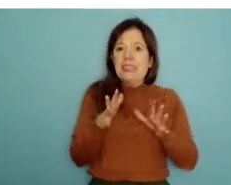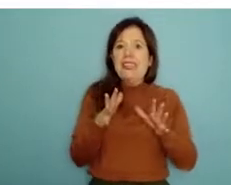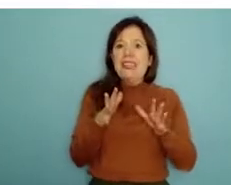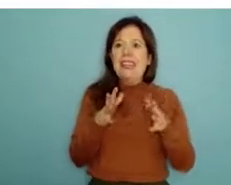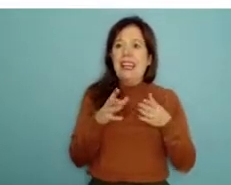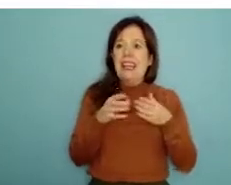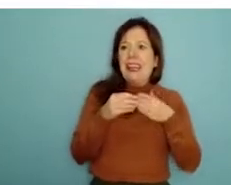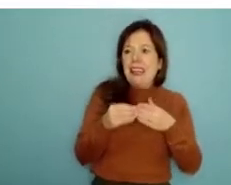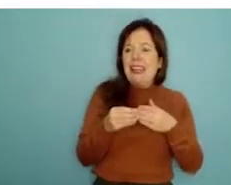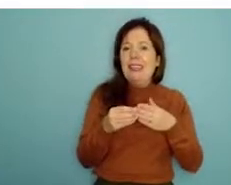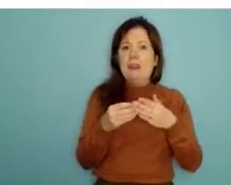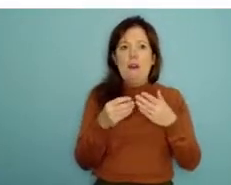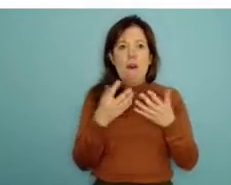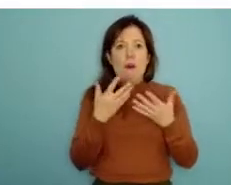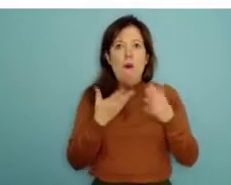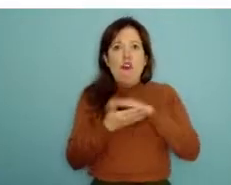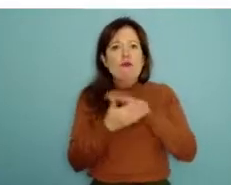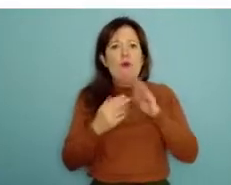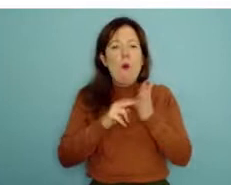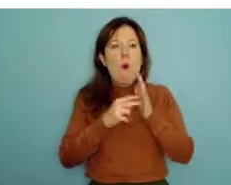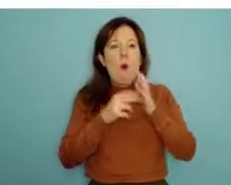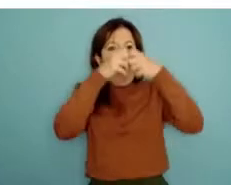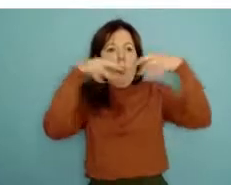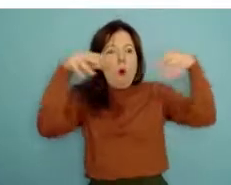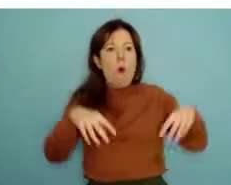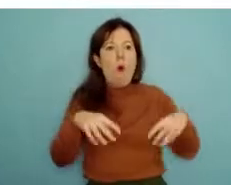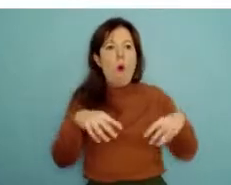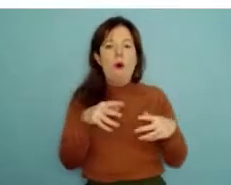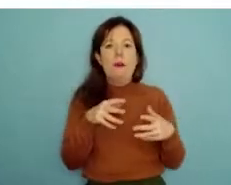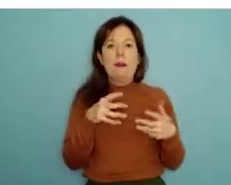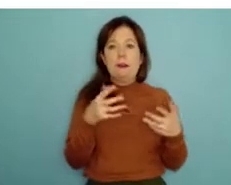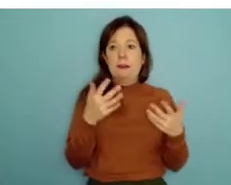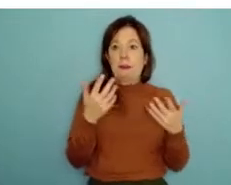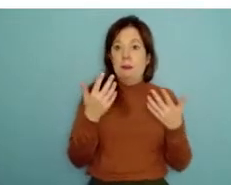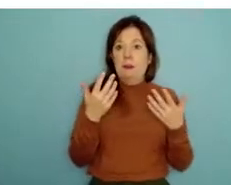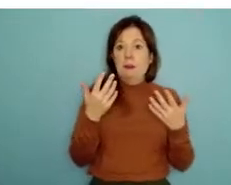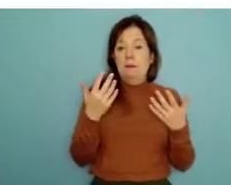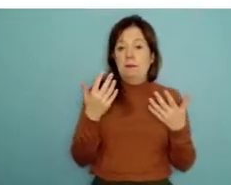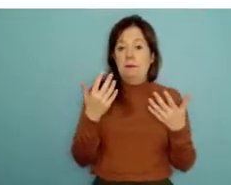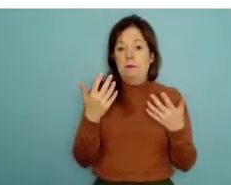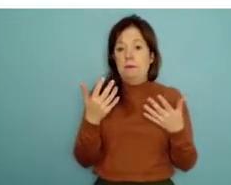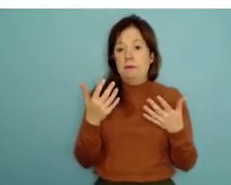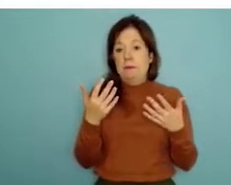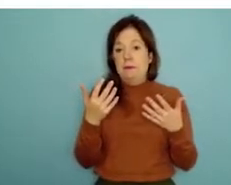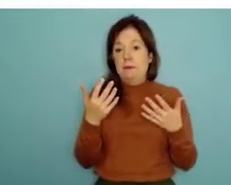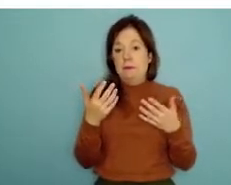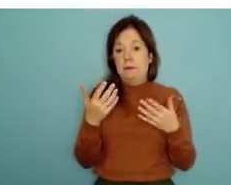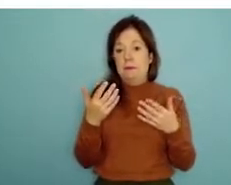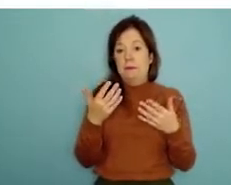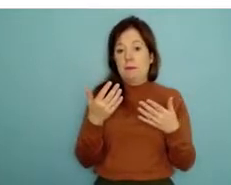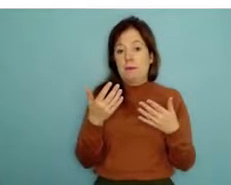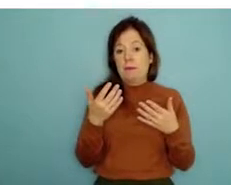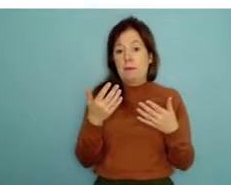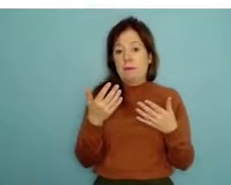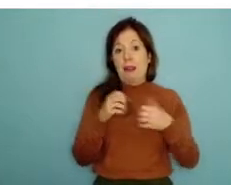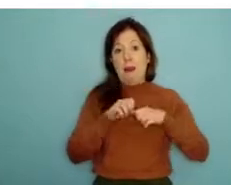an organisation that changed and merged through the very, very early stages of our